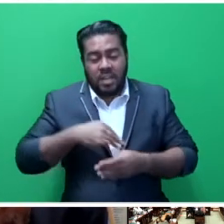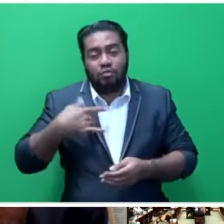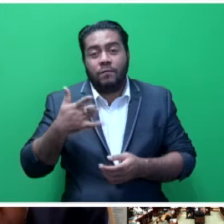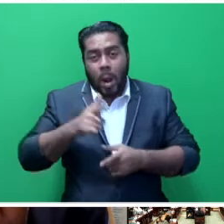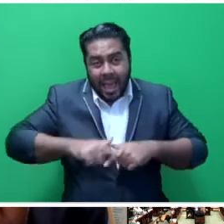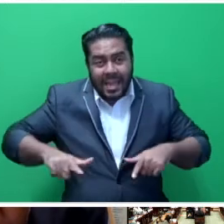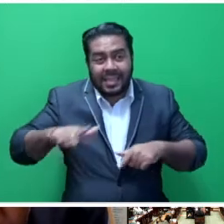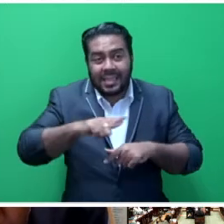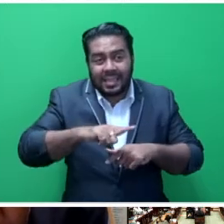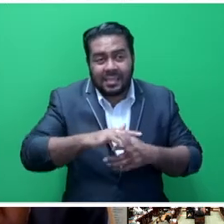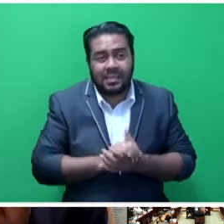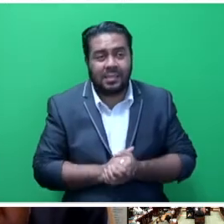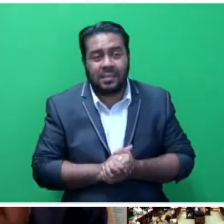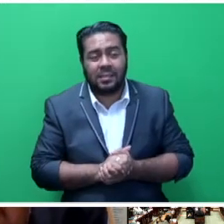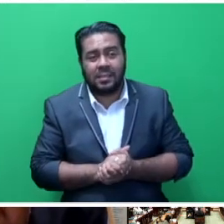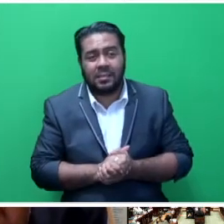and